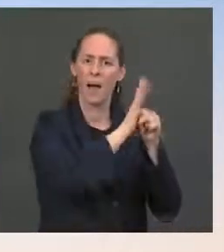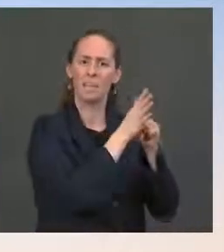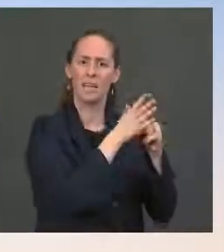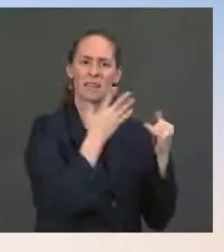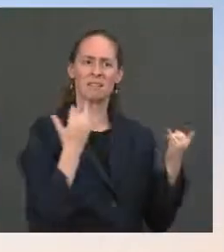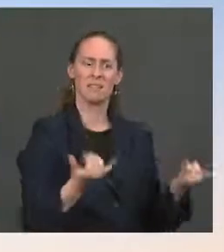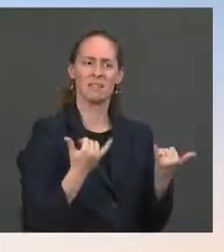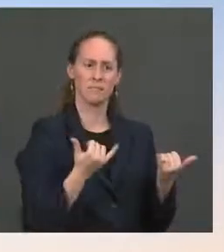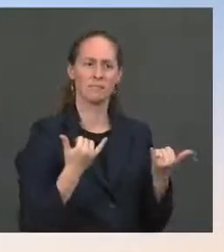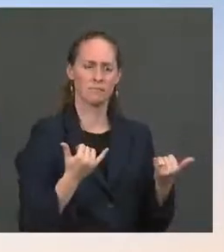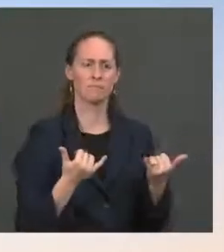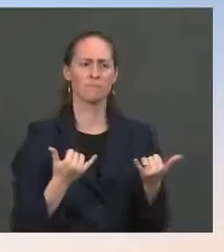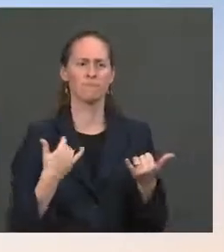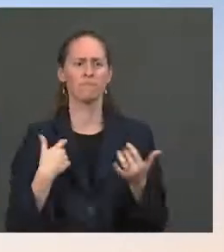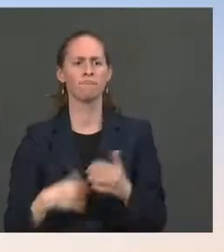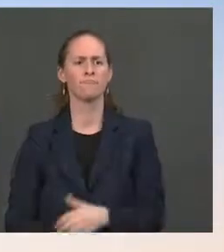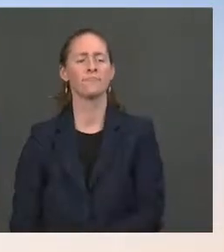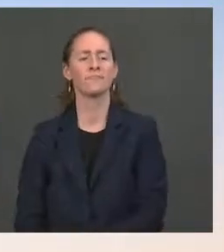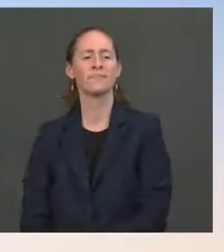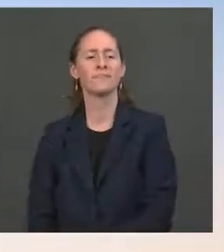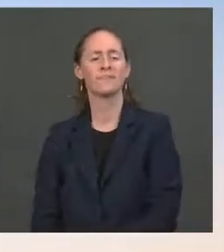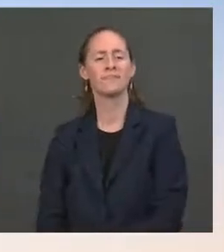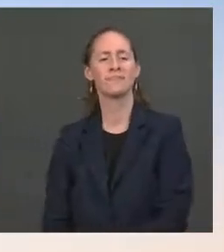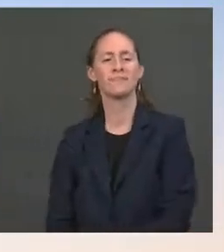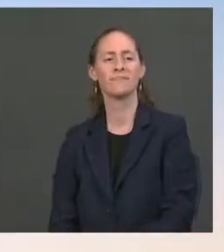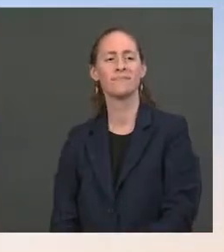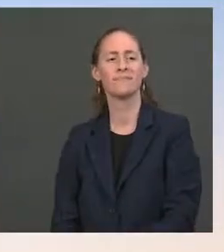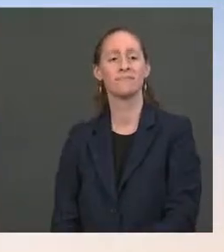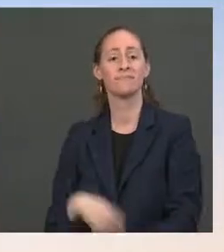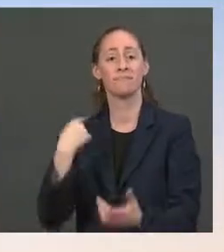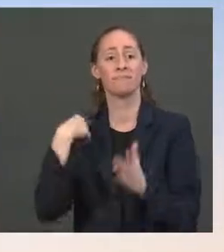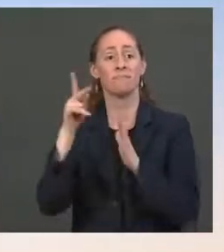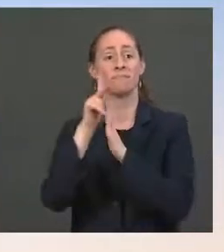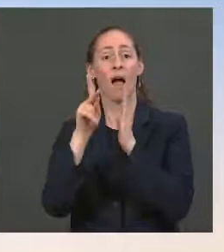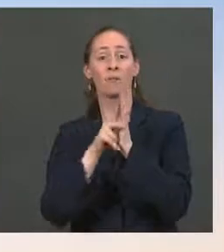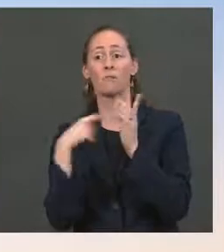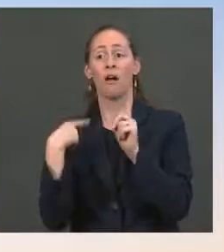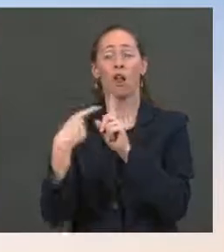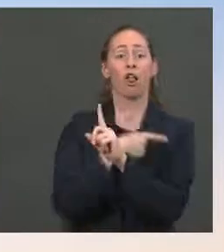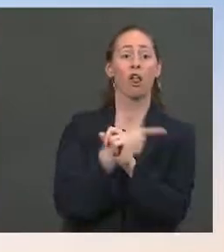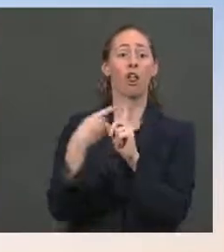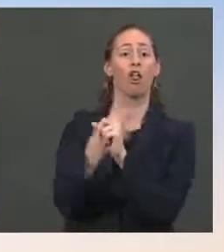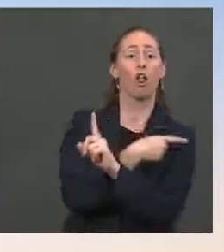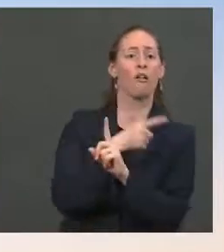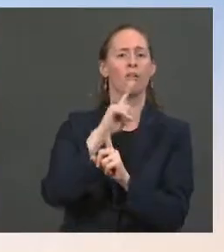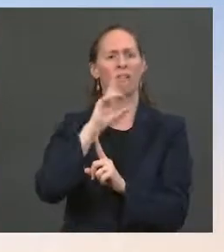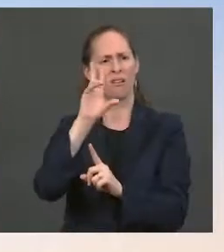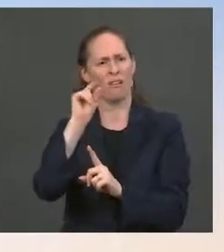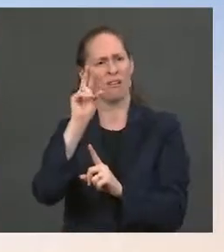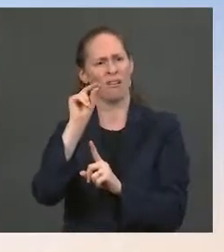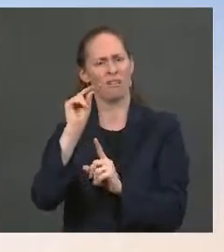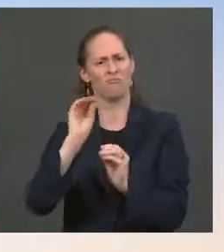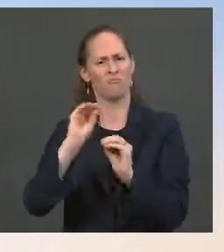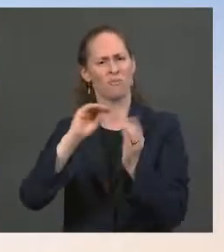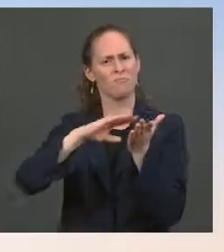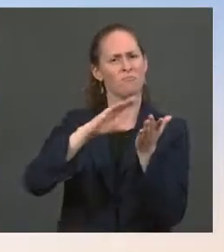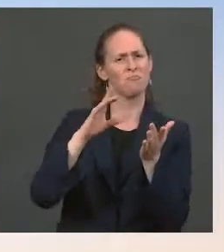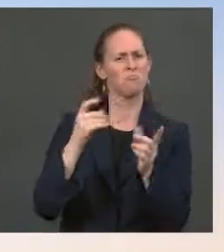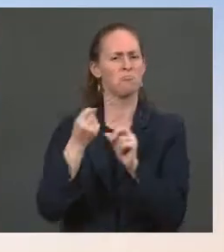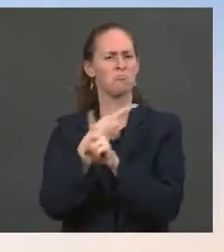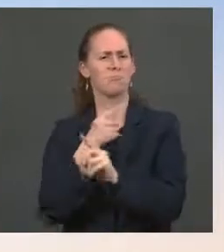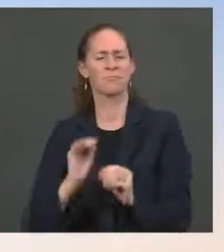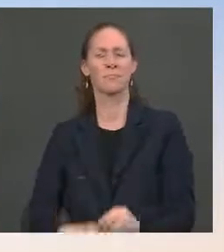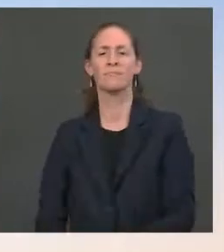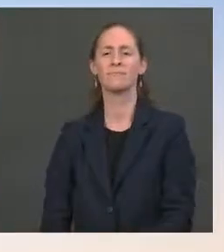isn't an accurate depiction of what our policy actually is, even as it relates to exemptions. Can I have a question on climate change?